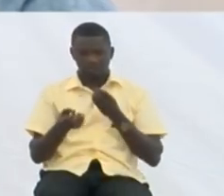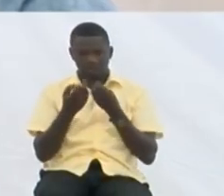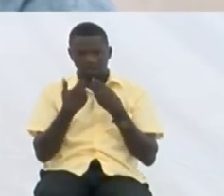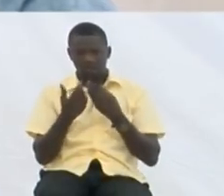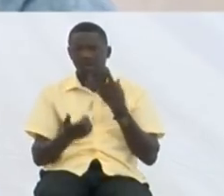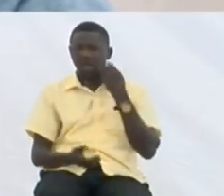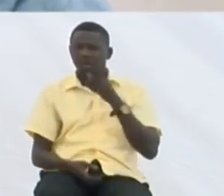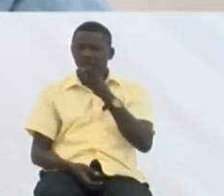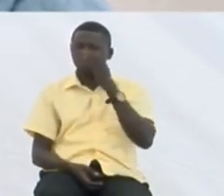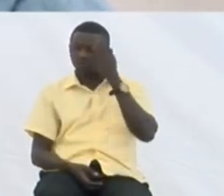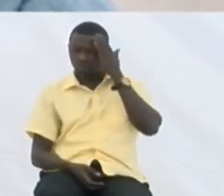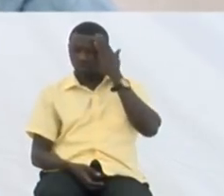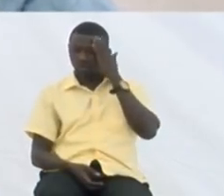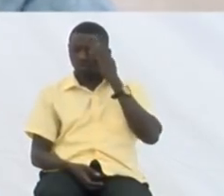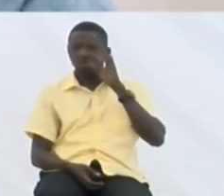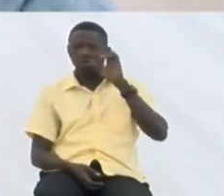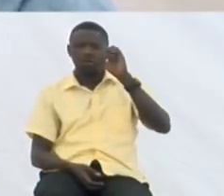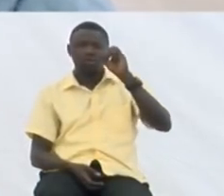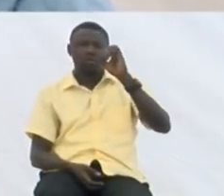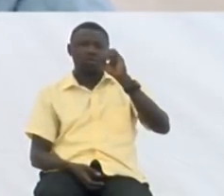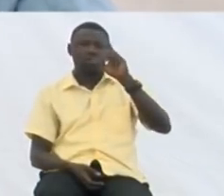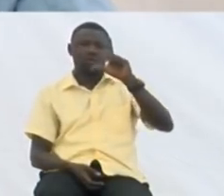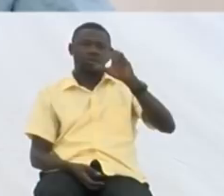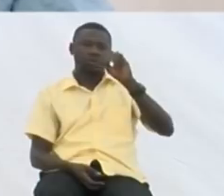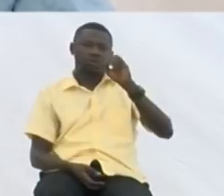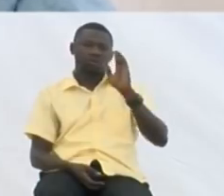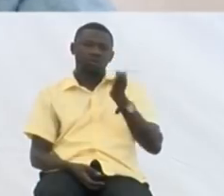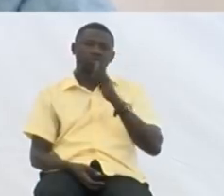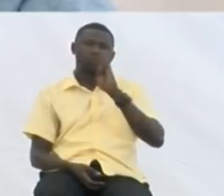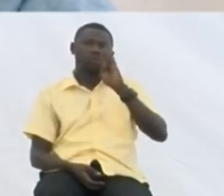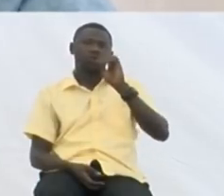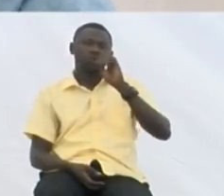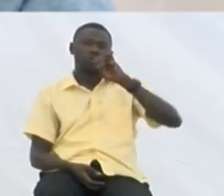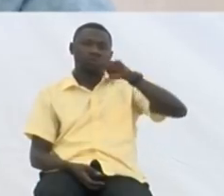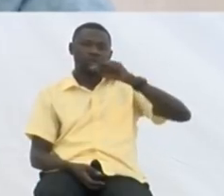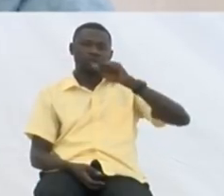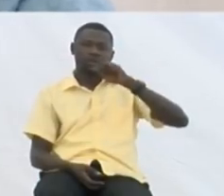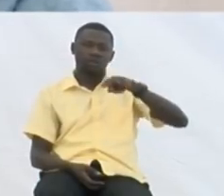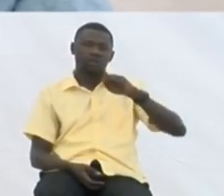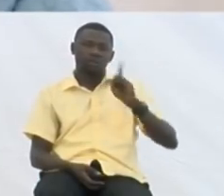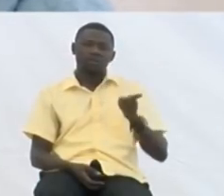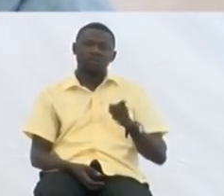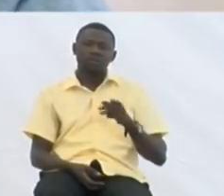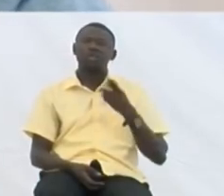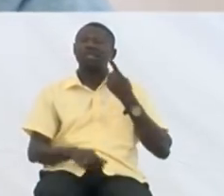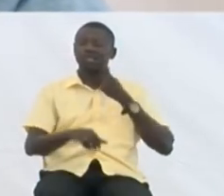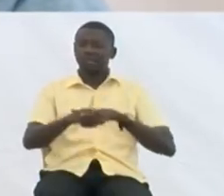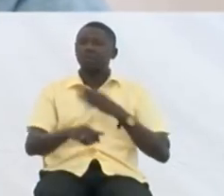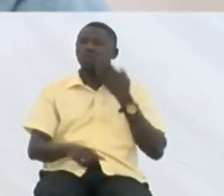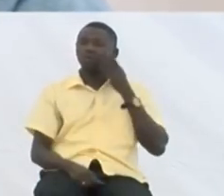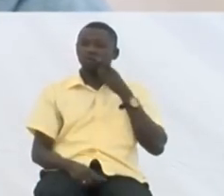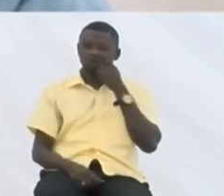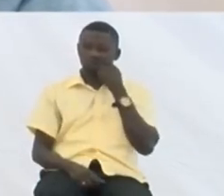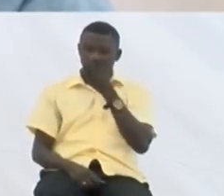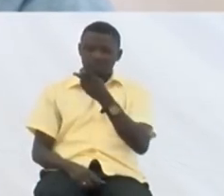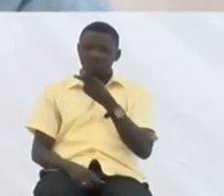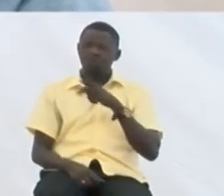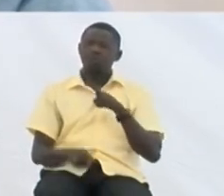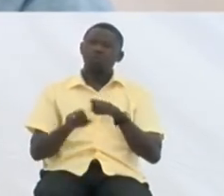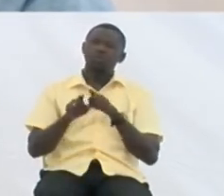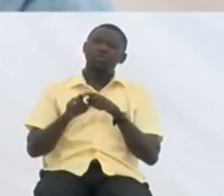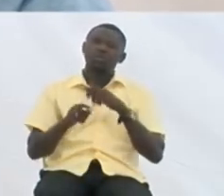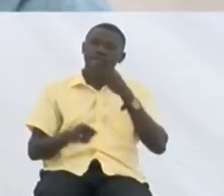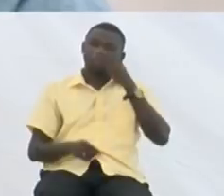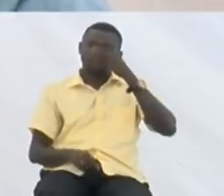you came to know Solo Bojang. At that time, Solo Bojang, when you saw him with the green boys and the green